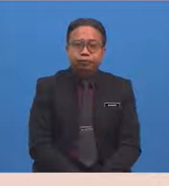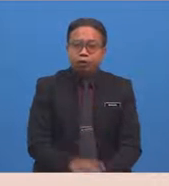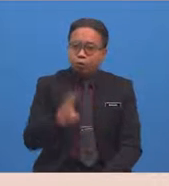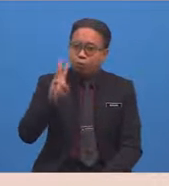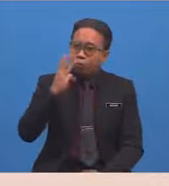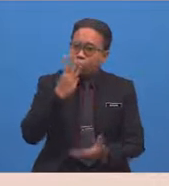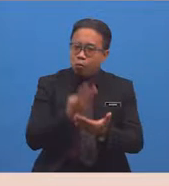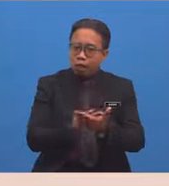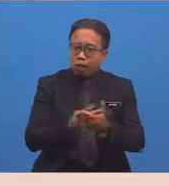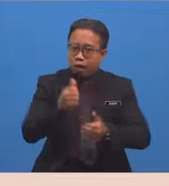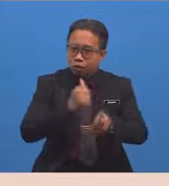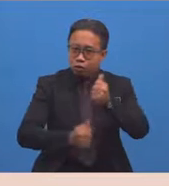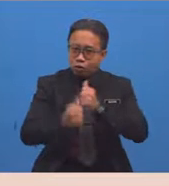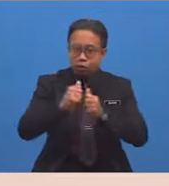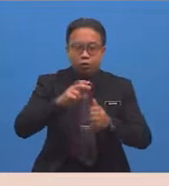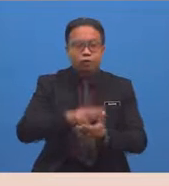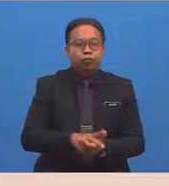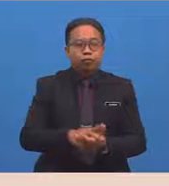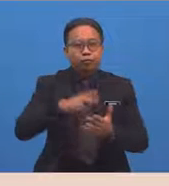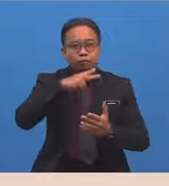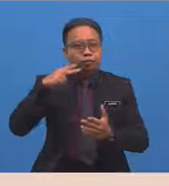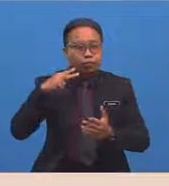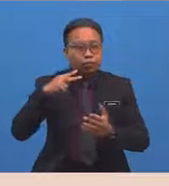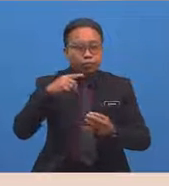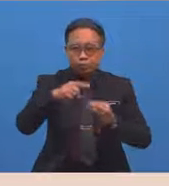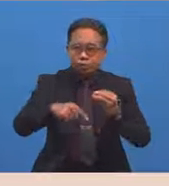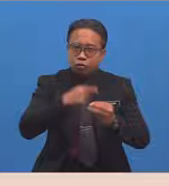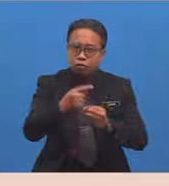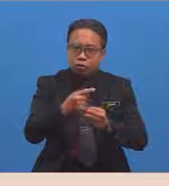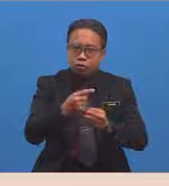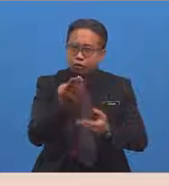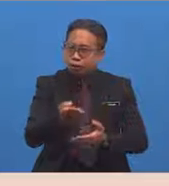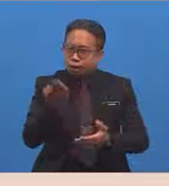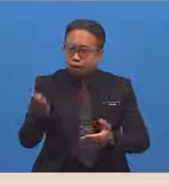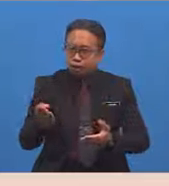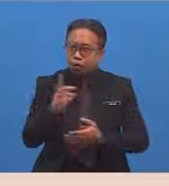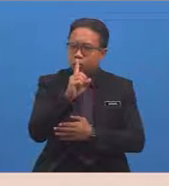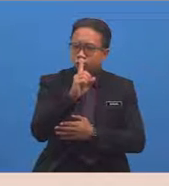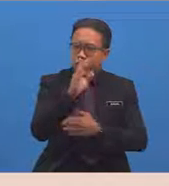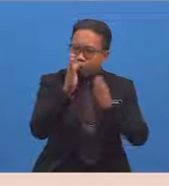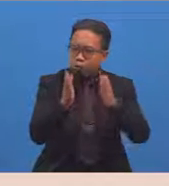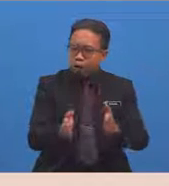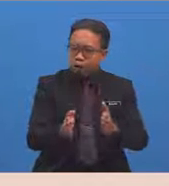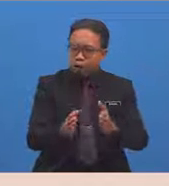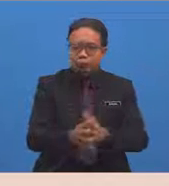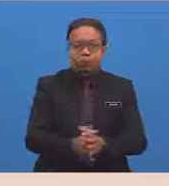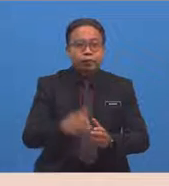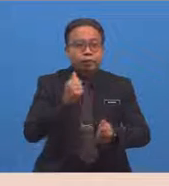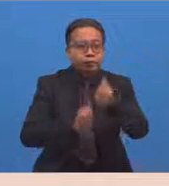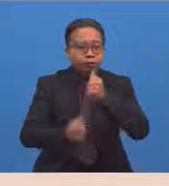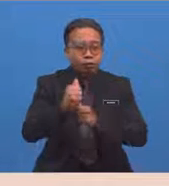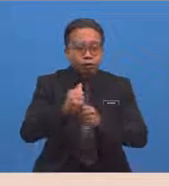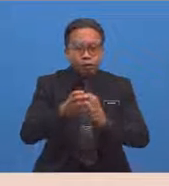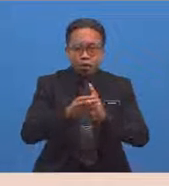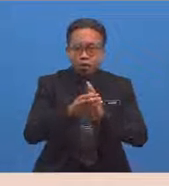Well, action verbs describe something or someone. For instance, the actions of a